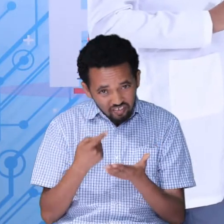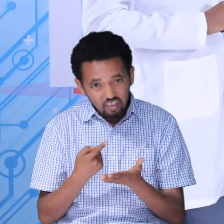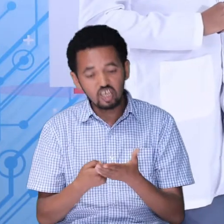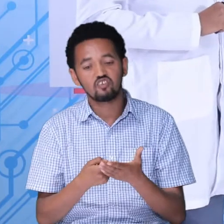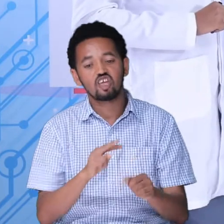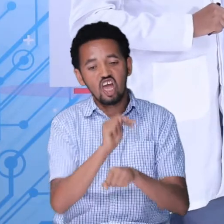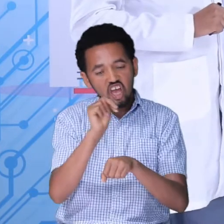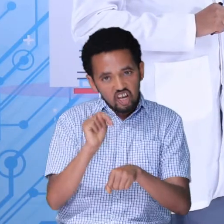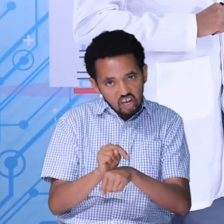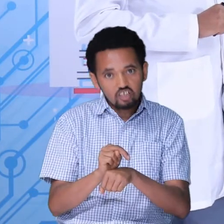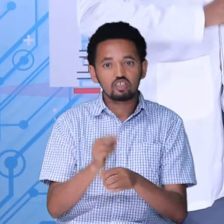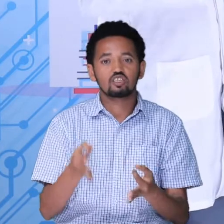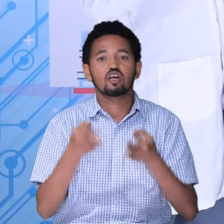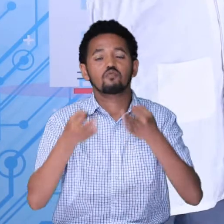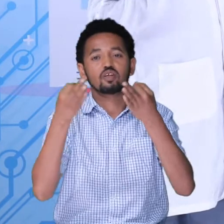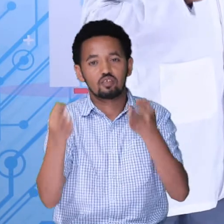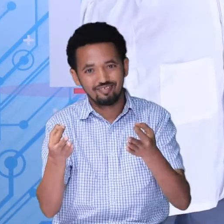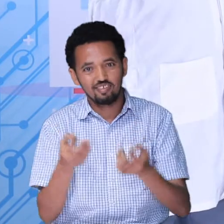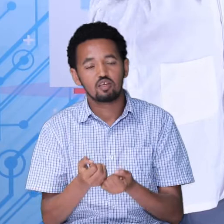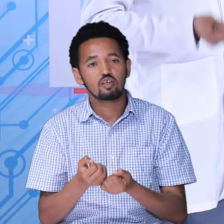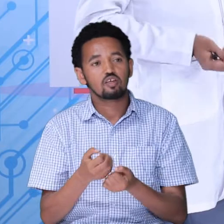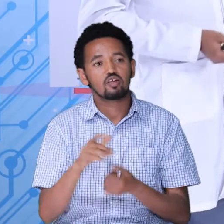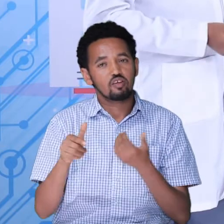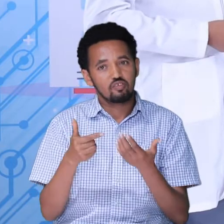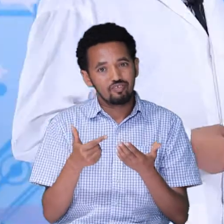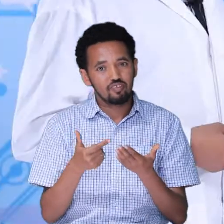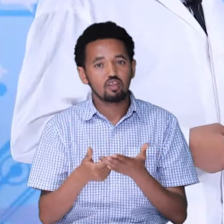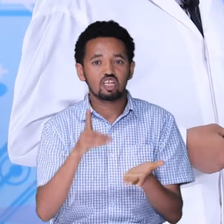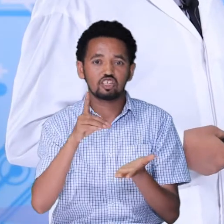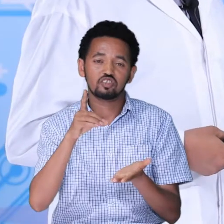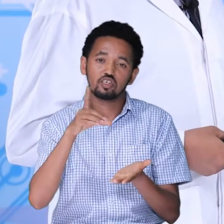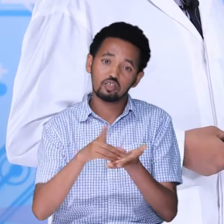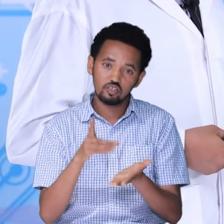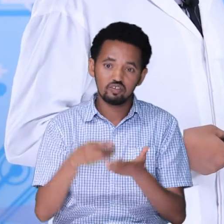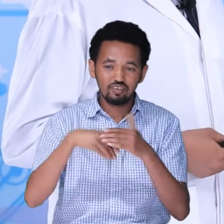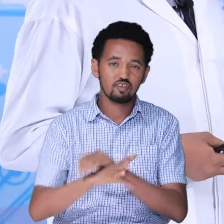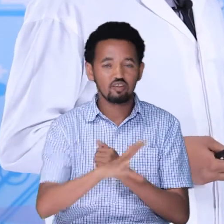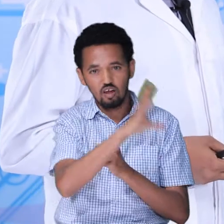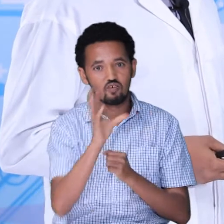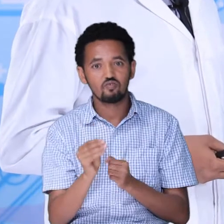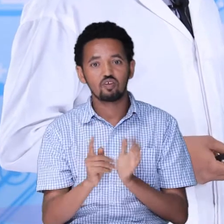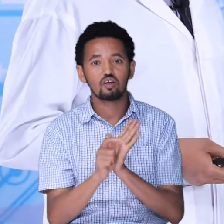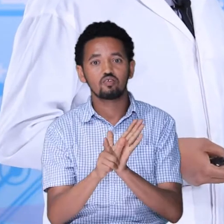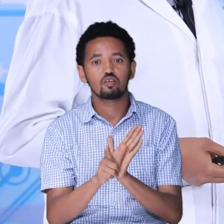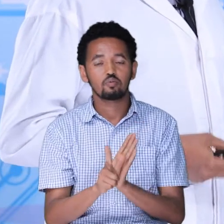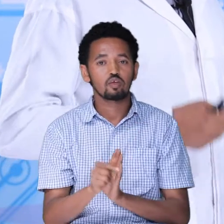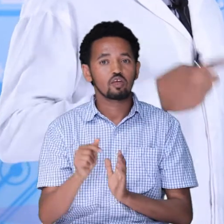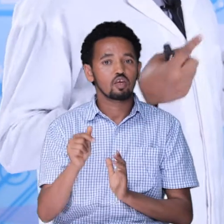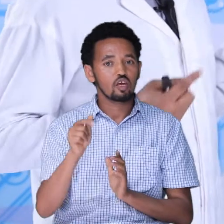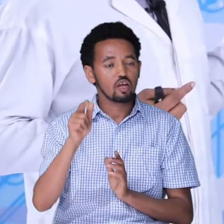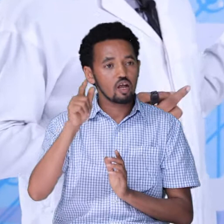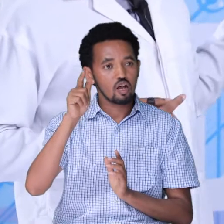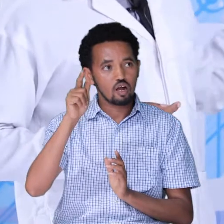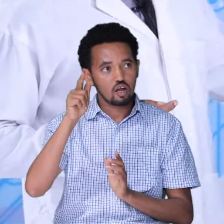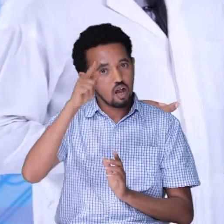ethnically very diverse. The diverse ethnicity in Africa. For example, Gabon. In